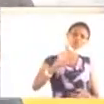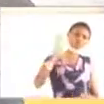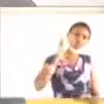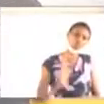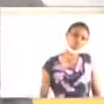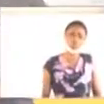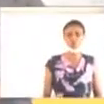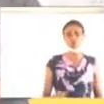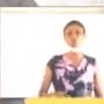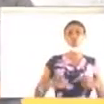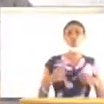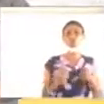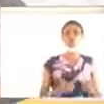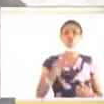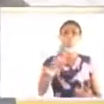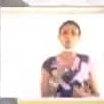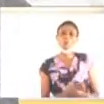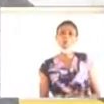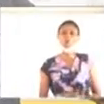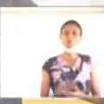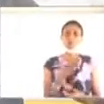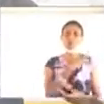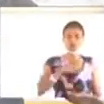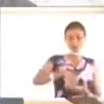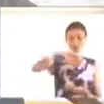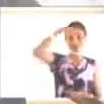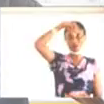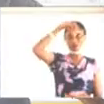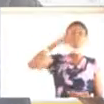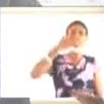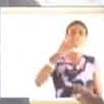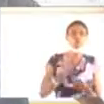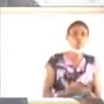pastor clapping for them. The source of the wealth is not known.